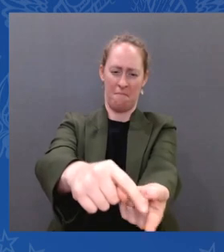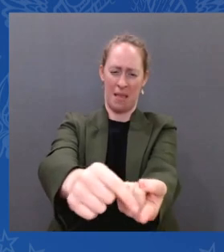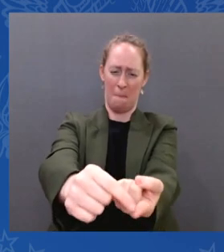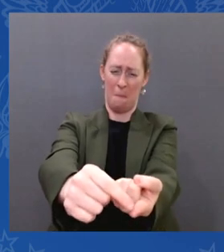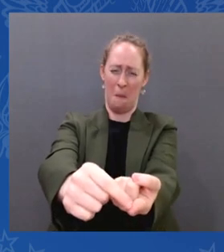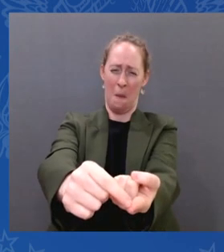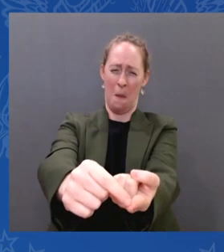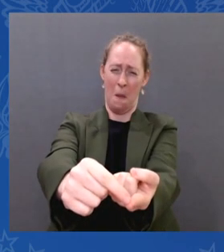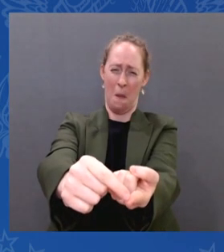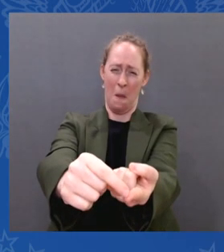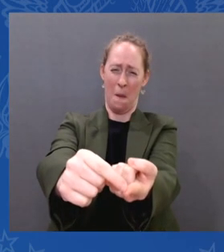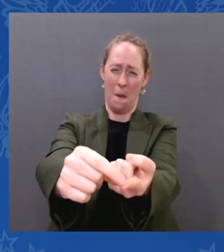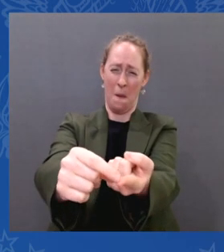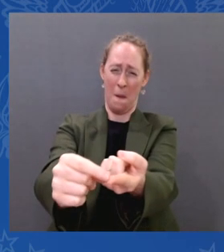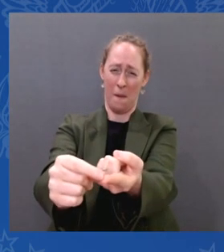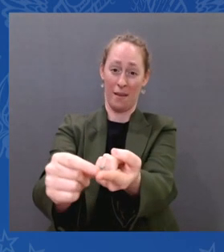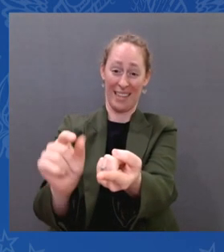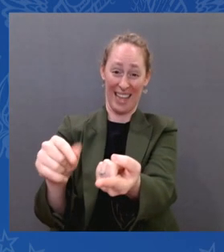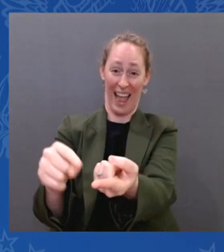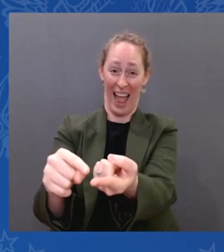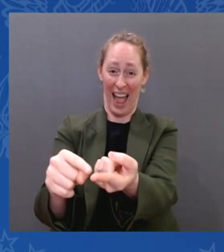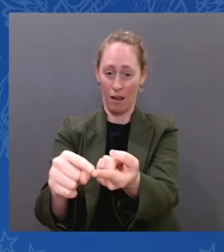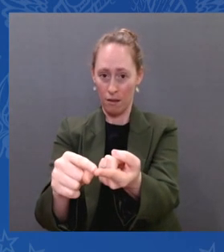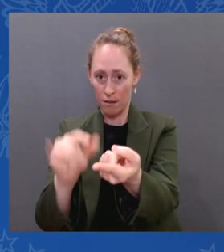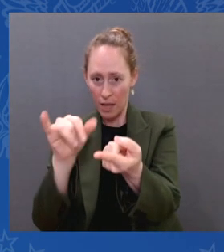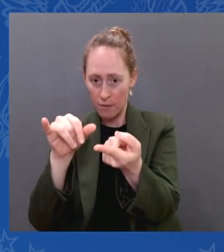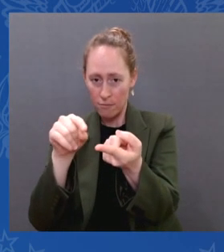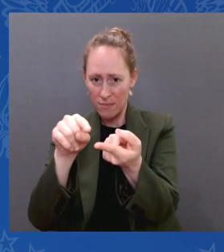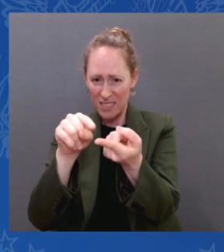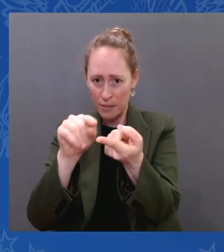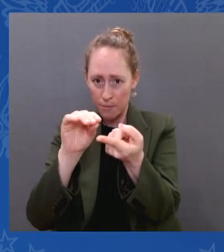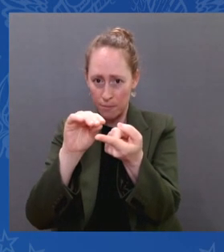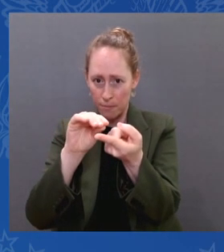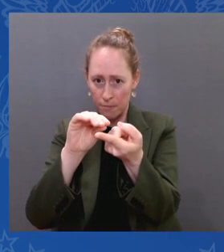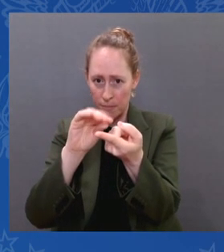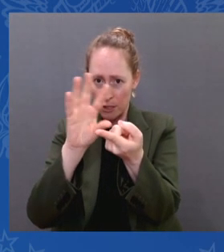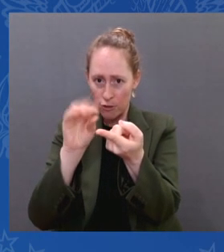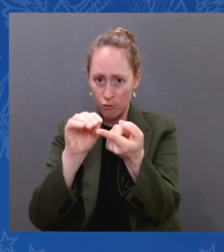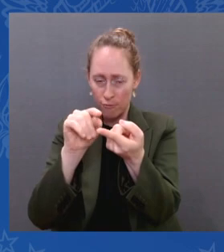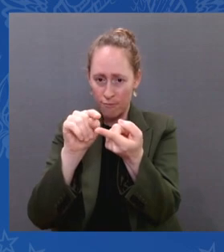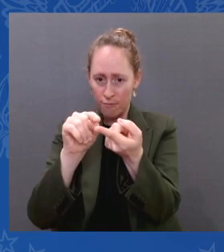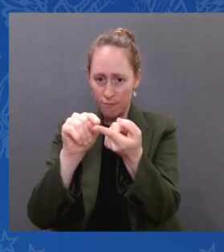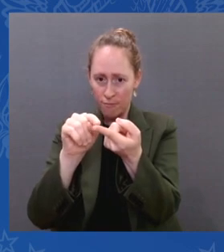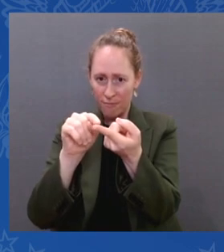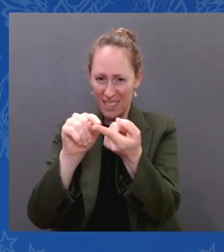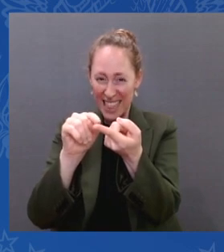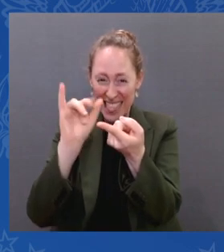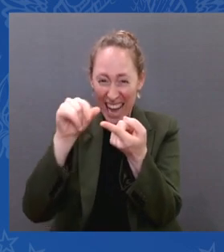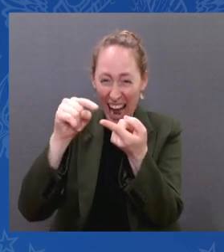universe. And what you're seeing there are galaxies.